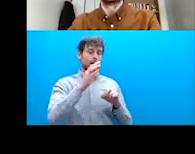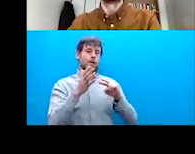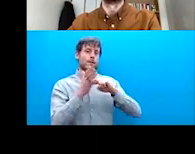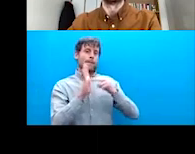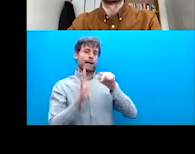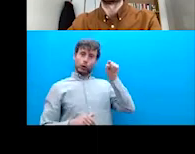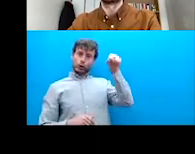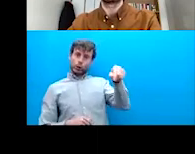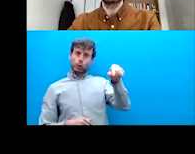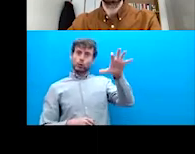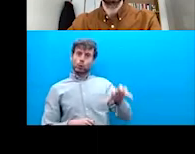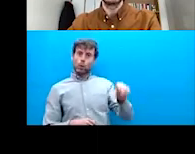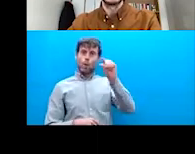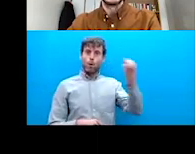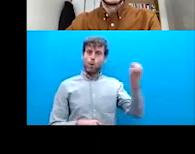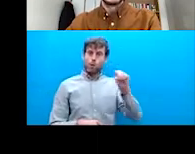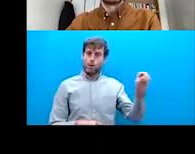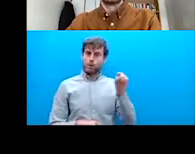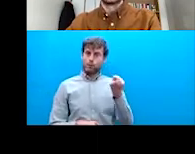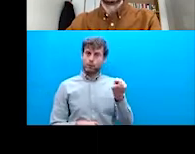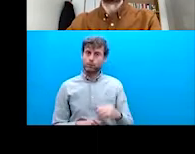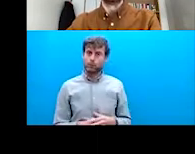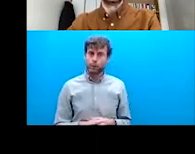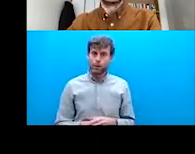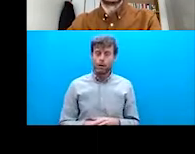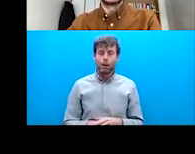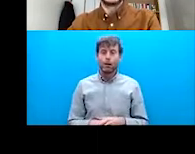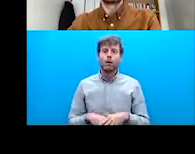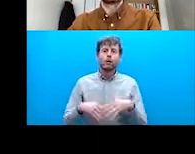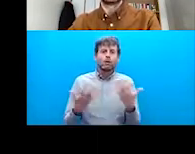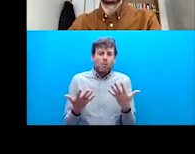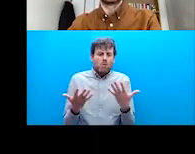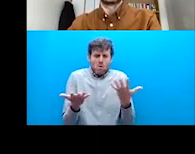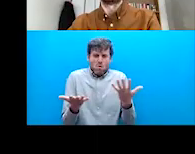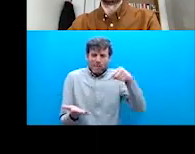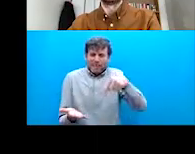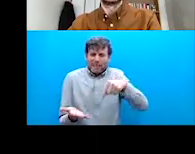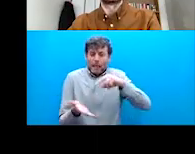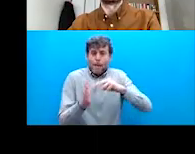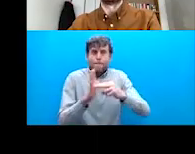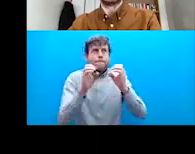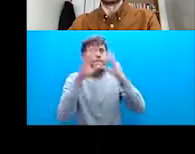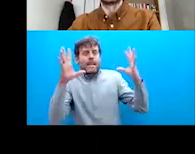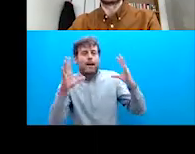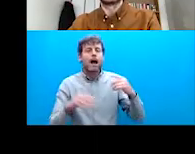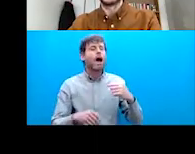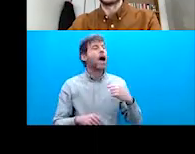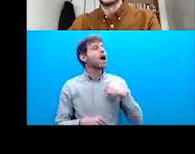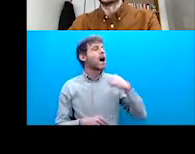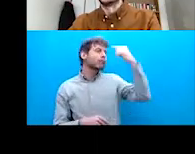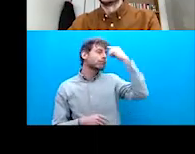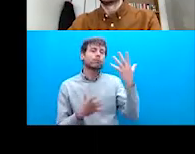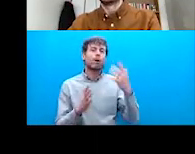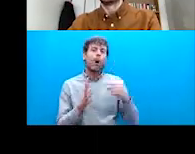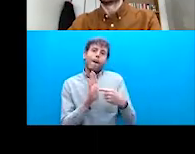the sentences. But what is meaning? I like to think of meaning as models